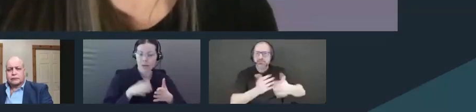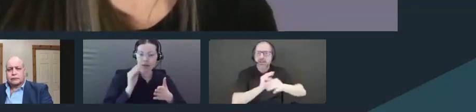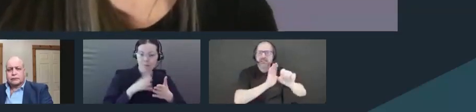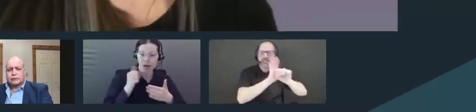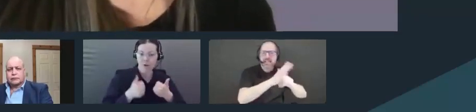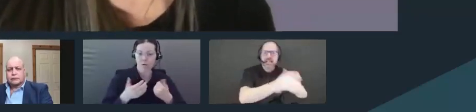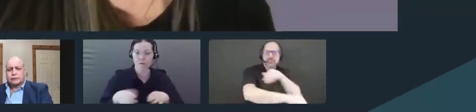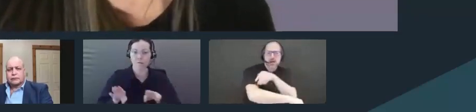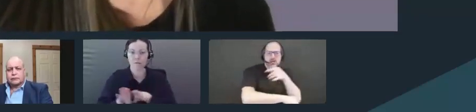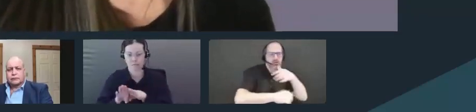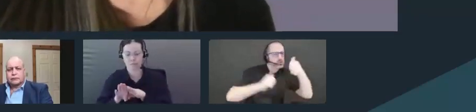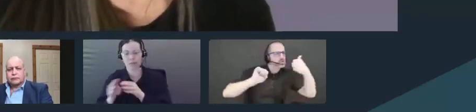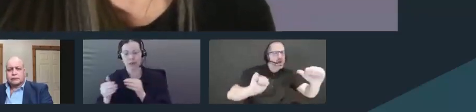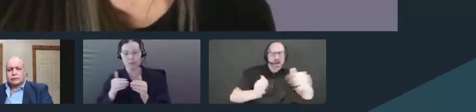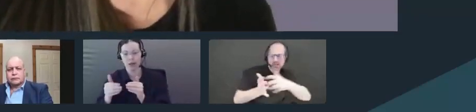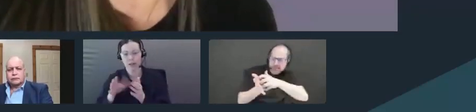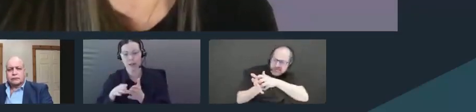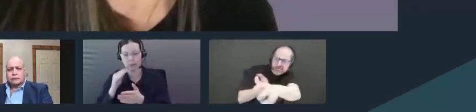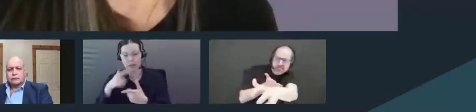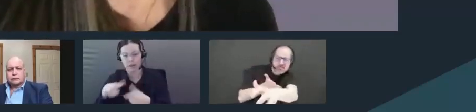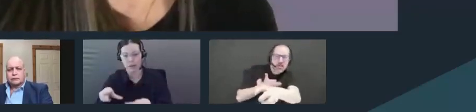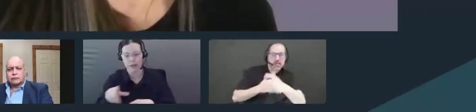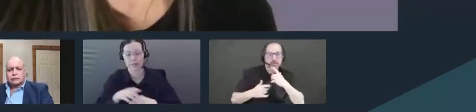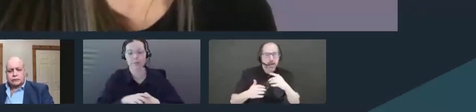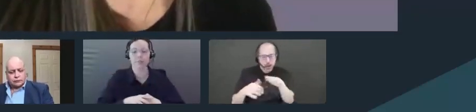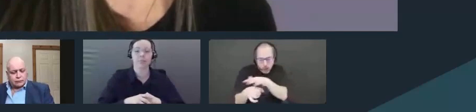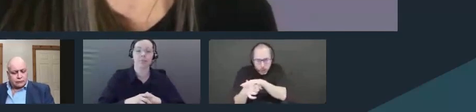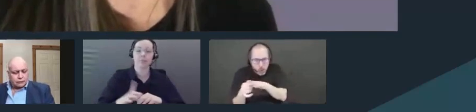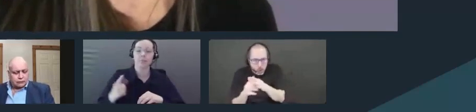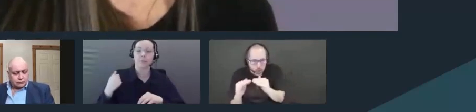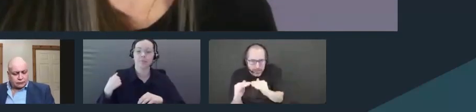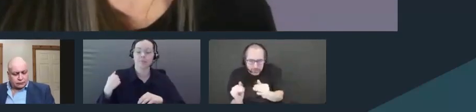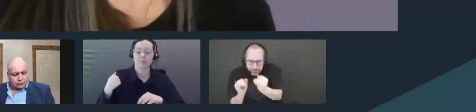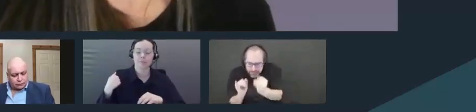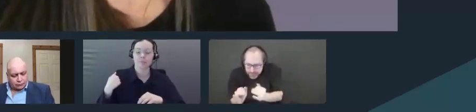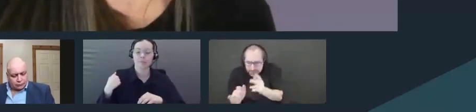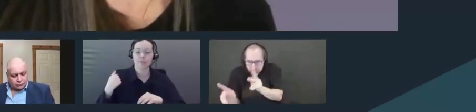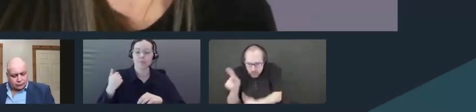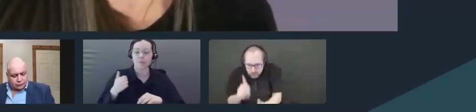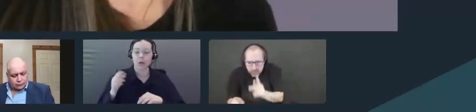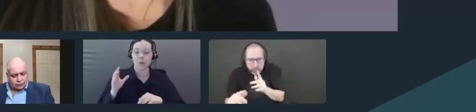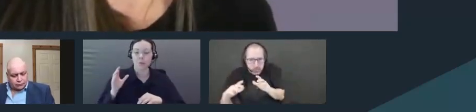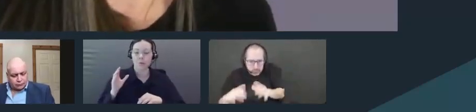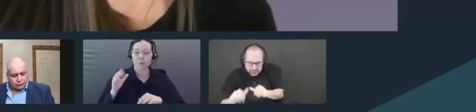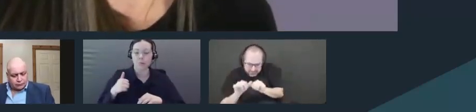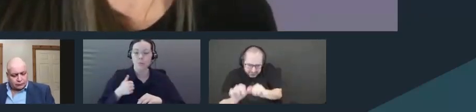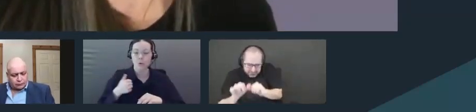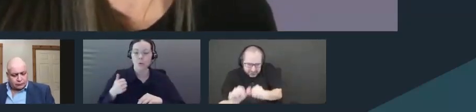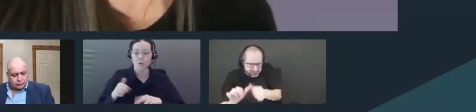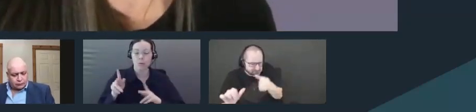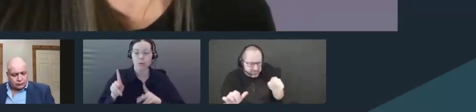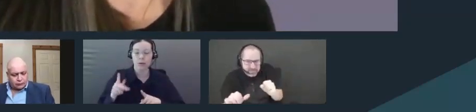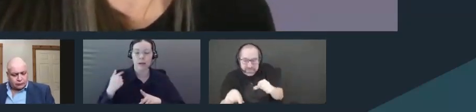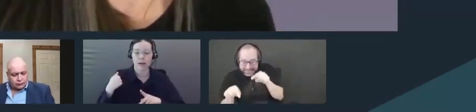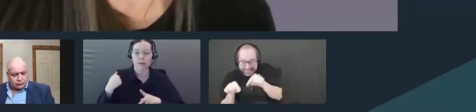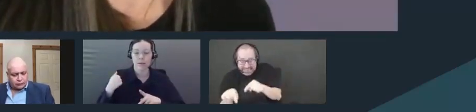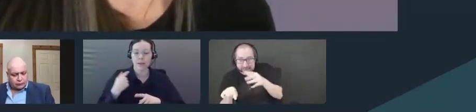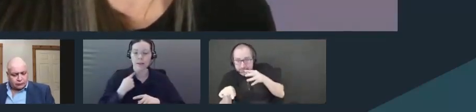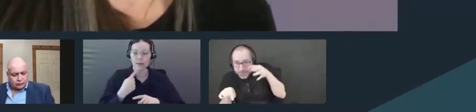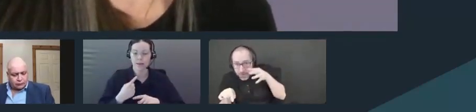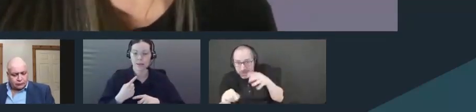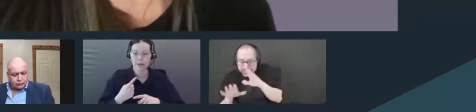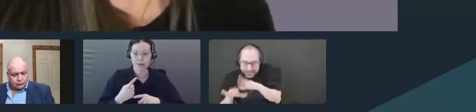annihilation due to local level, individual resistance of parents, kids, teachers, and